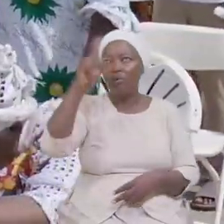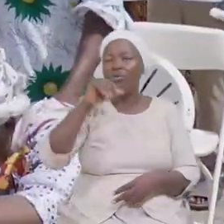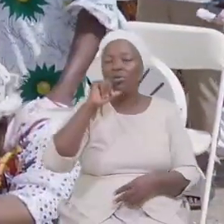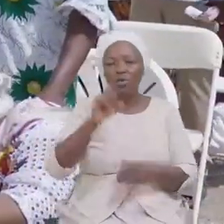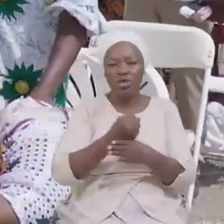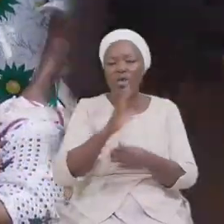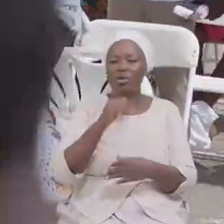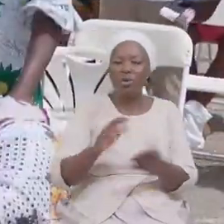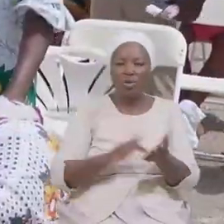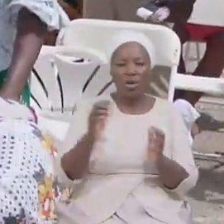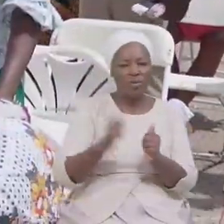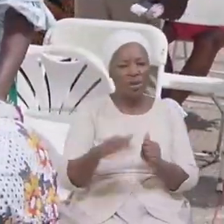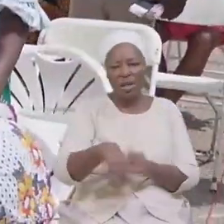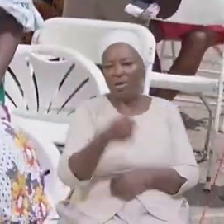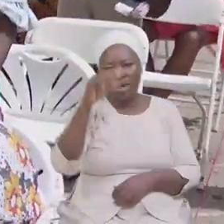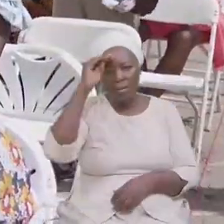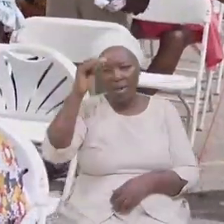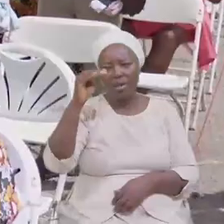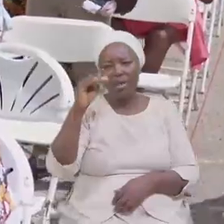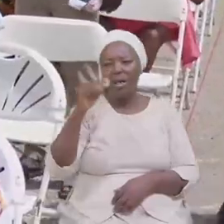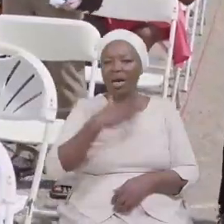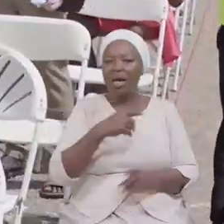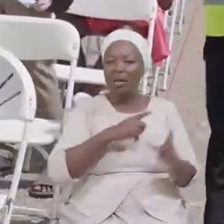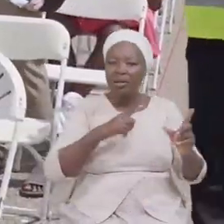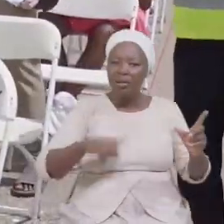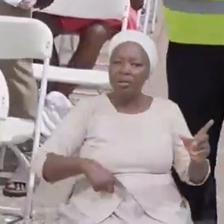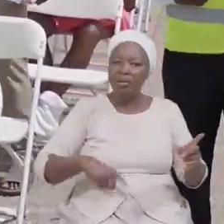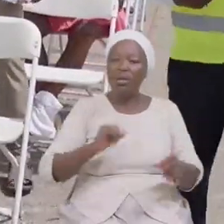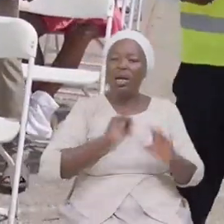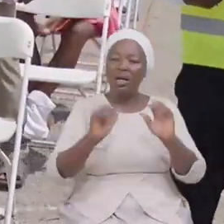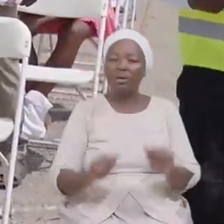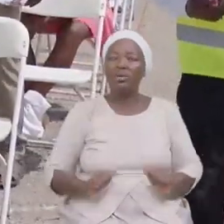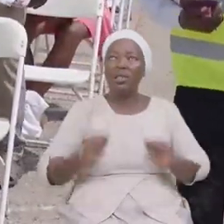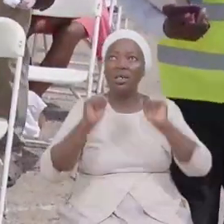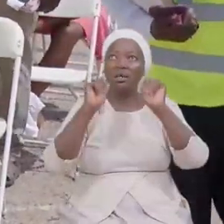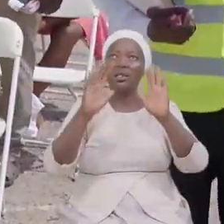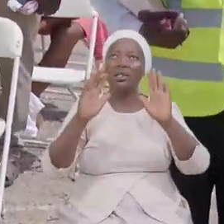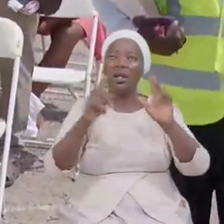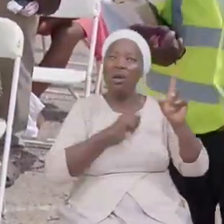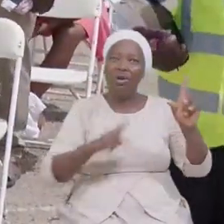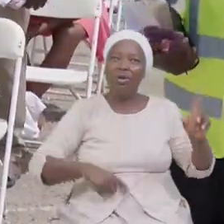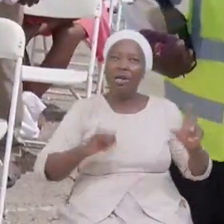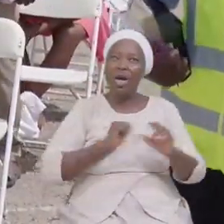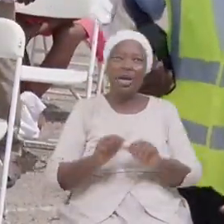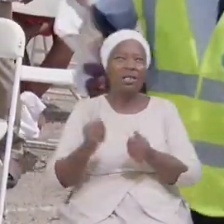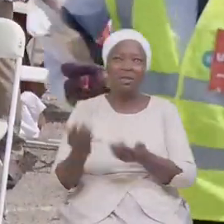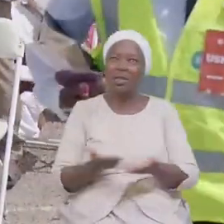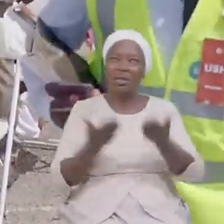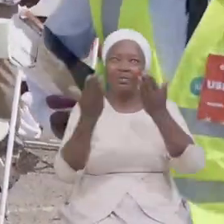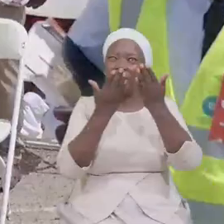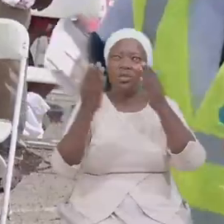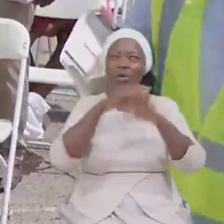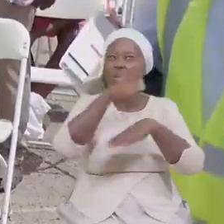with another man. And Lord, I consecrate, and Lord, I sacrifice all